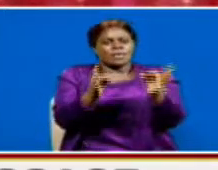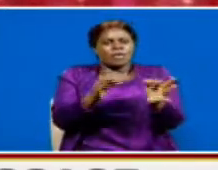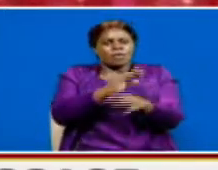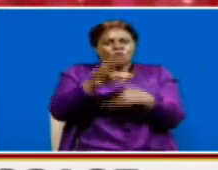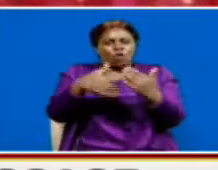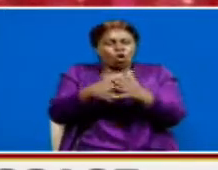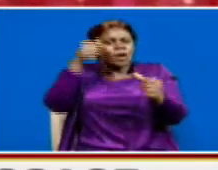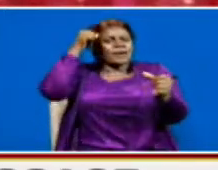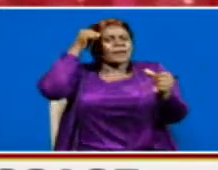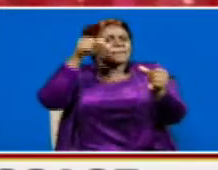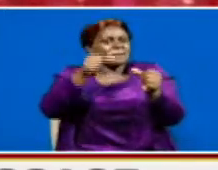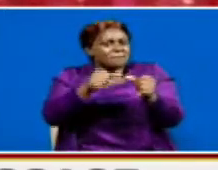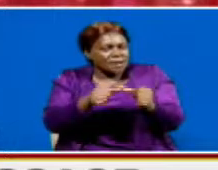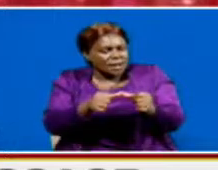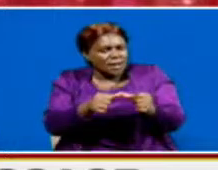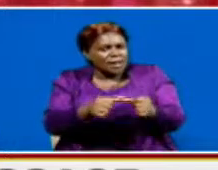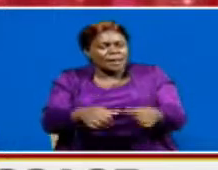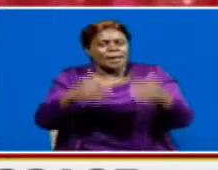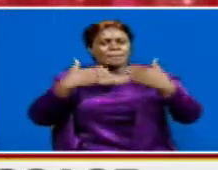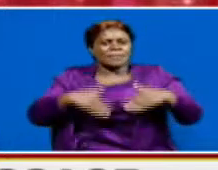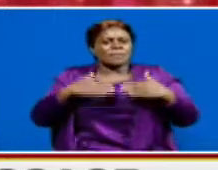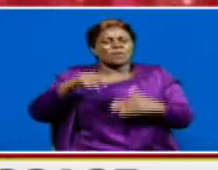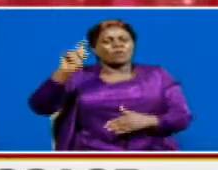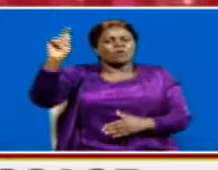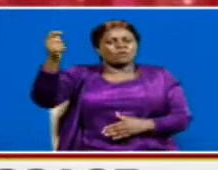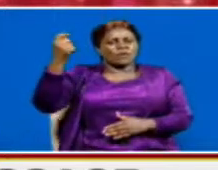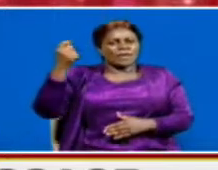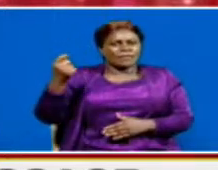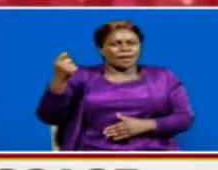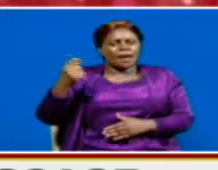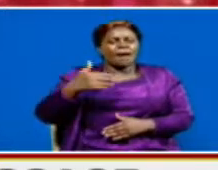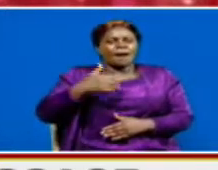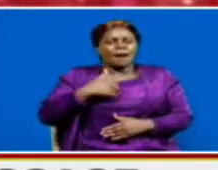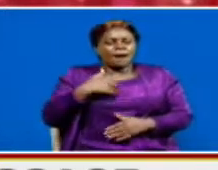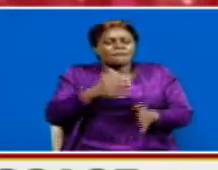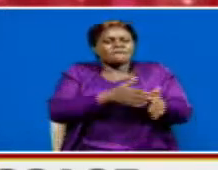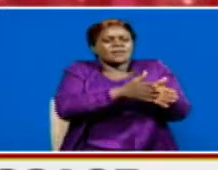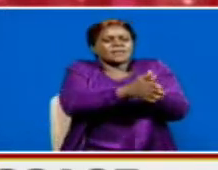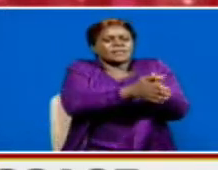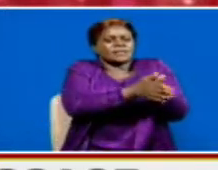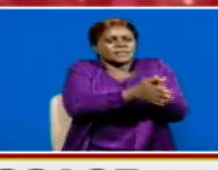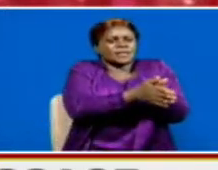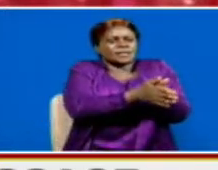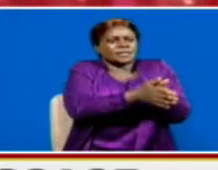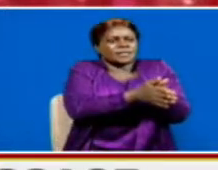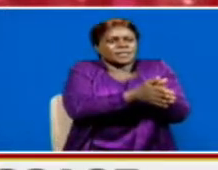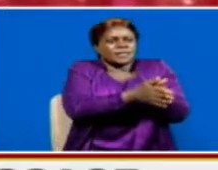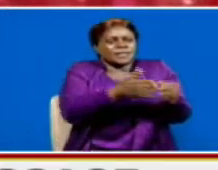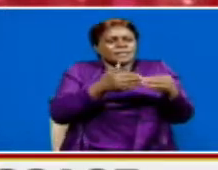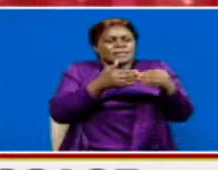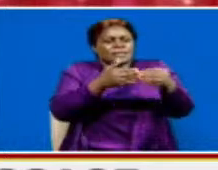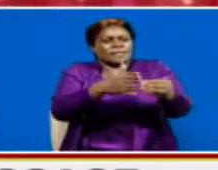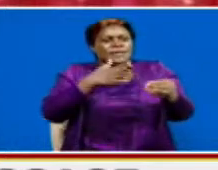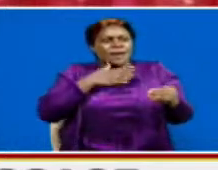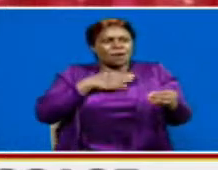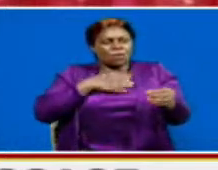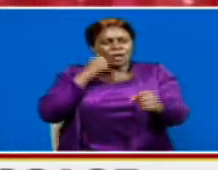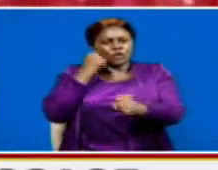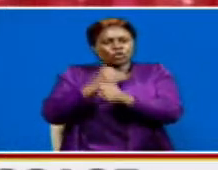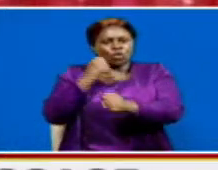all remember that the people of Kenya have interests that dictate our